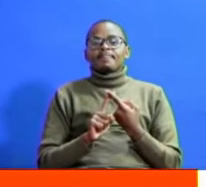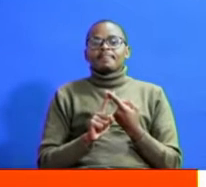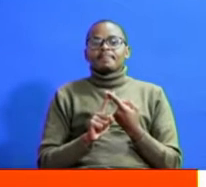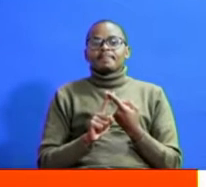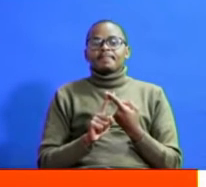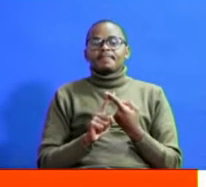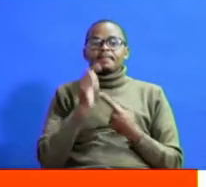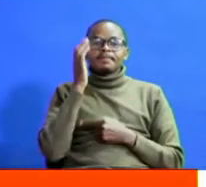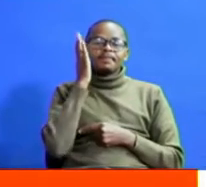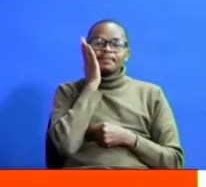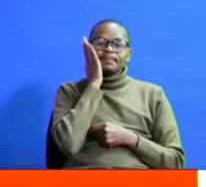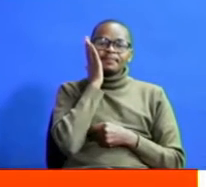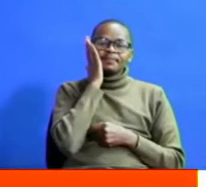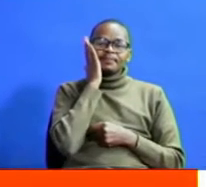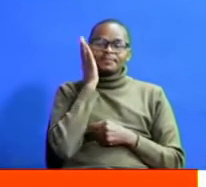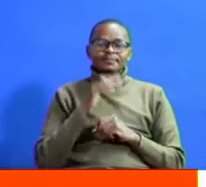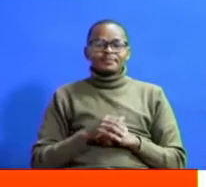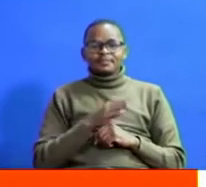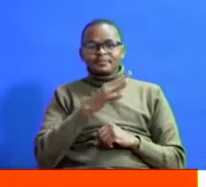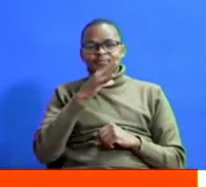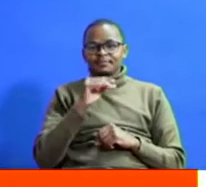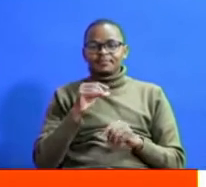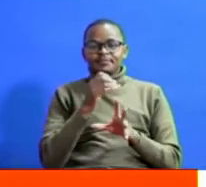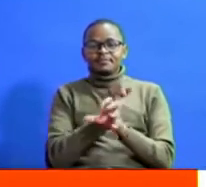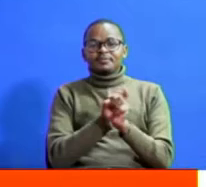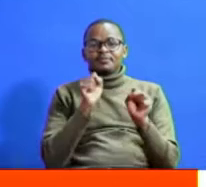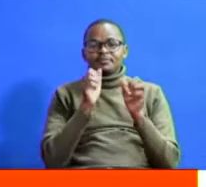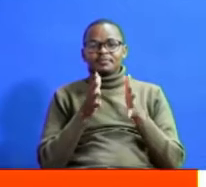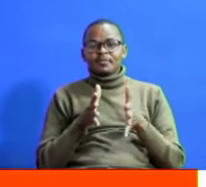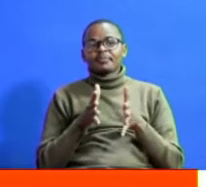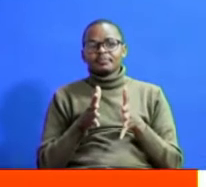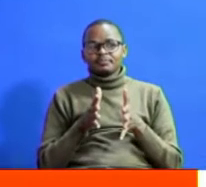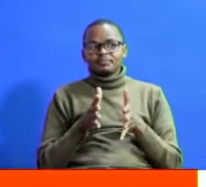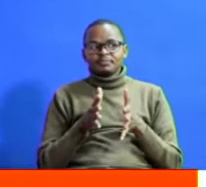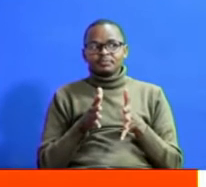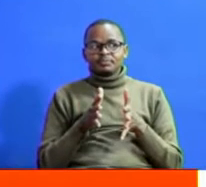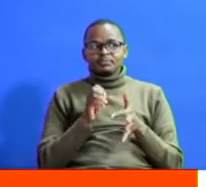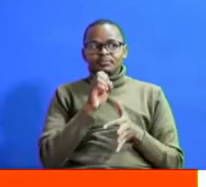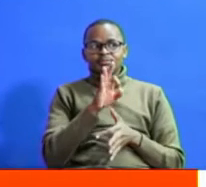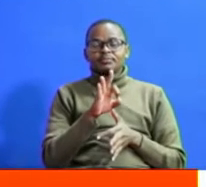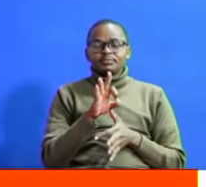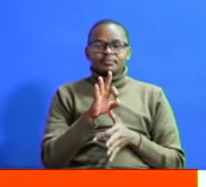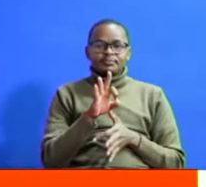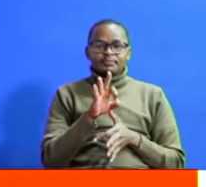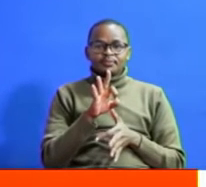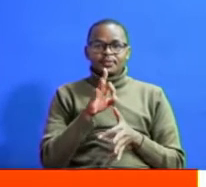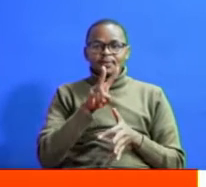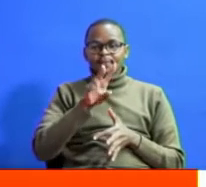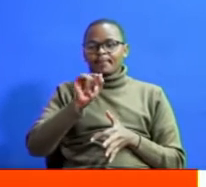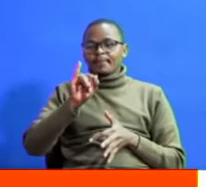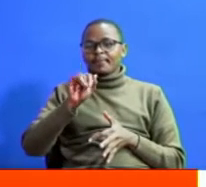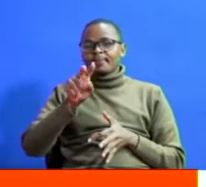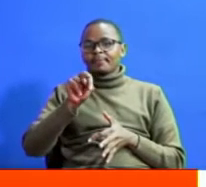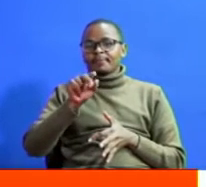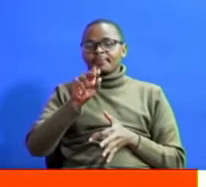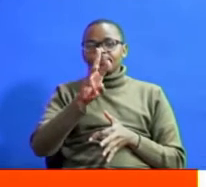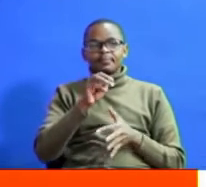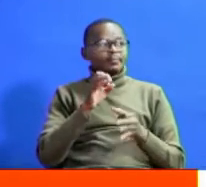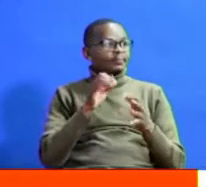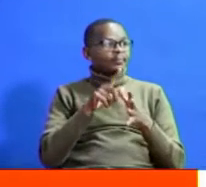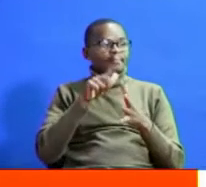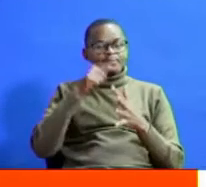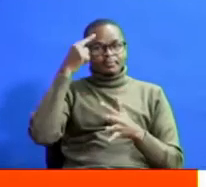the mothers and the survivors of the victims